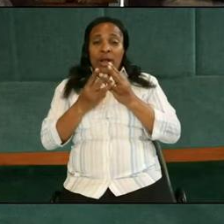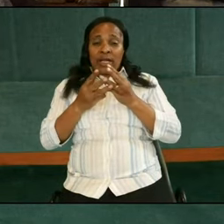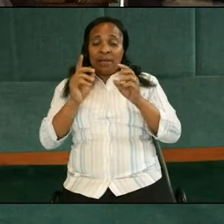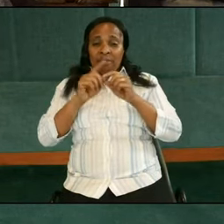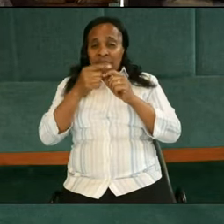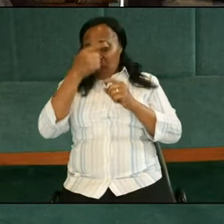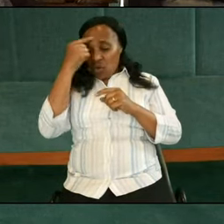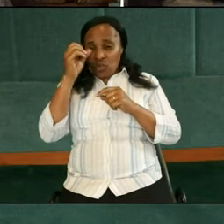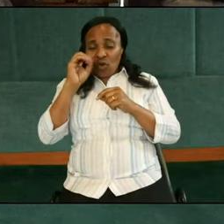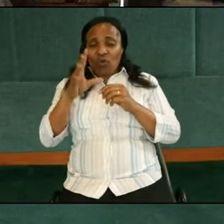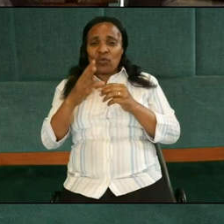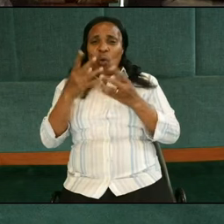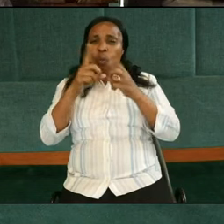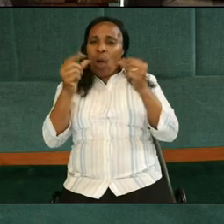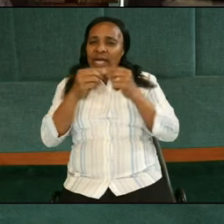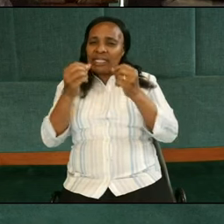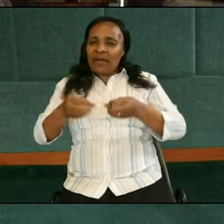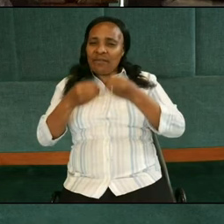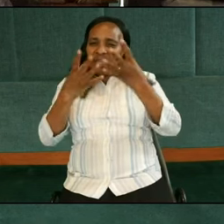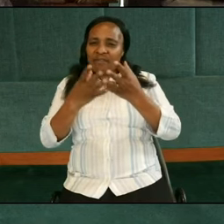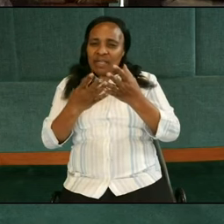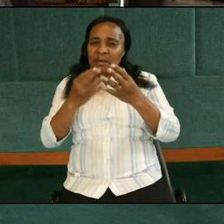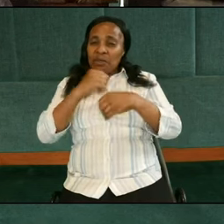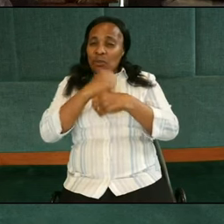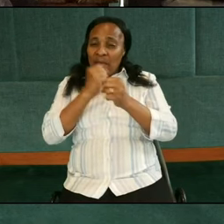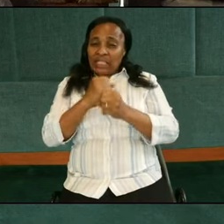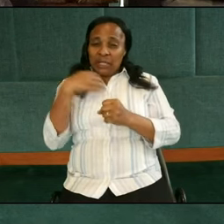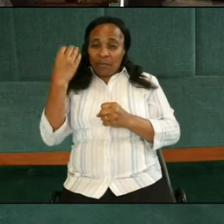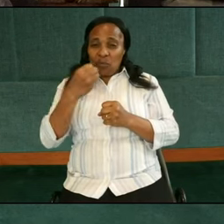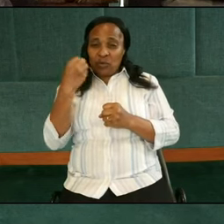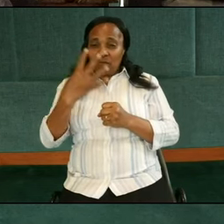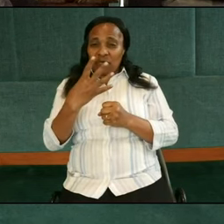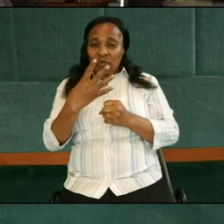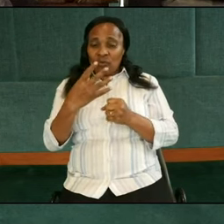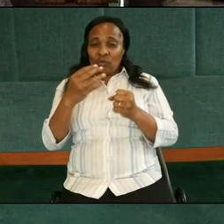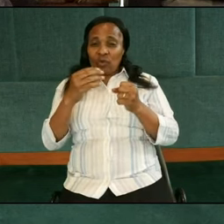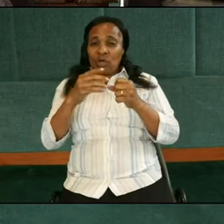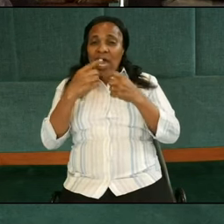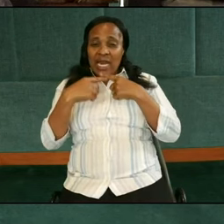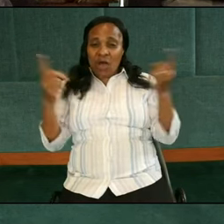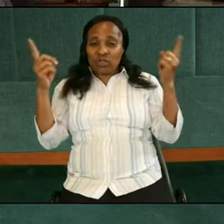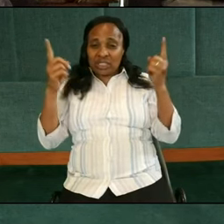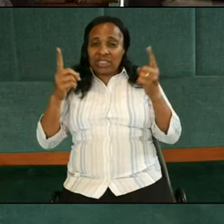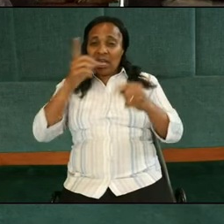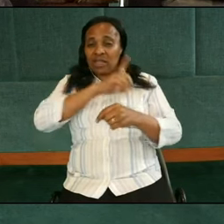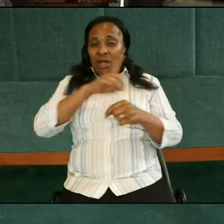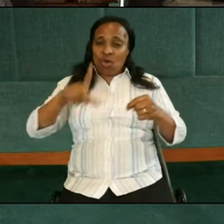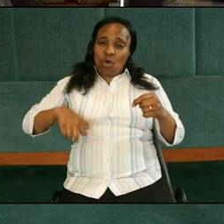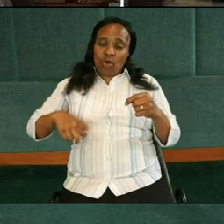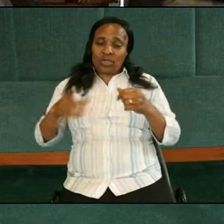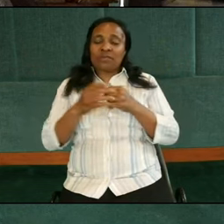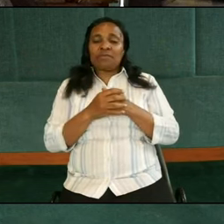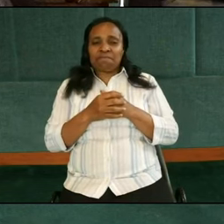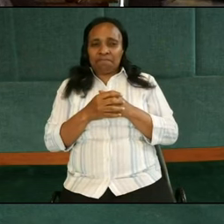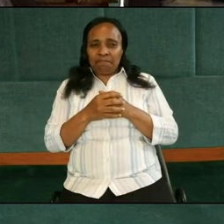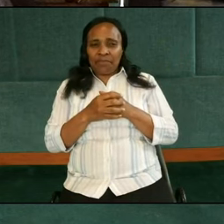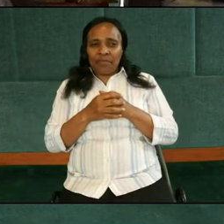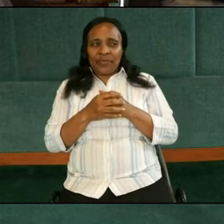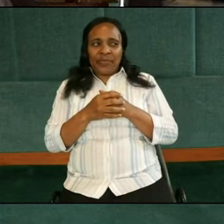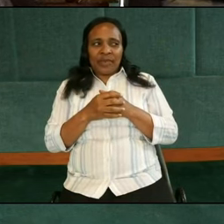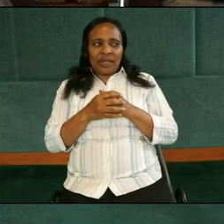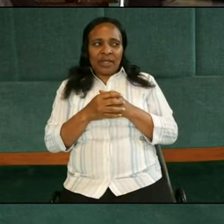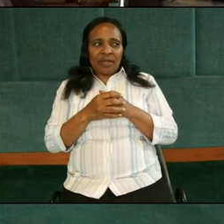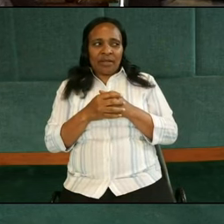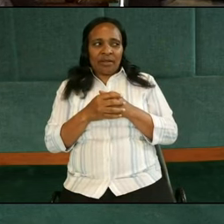splendor I had given you made your beauty perfect, declares the sovereign Lord. Declares the sovereign Lord.